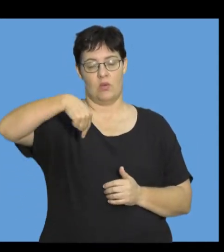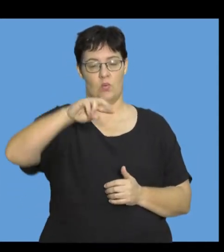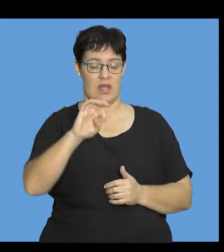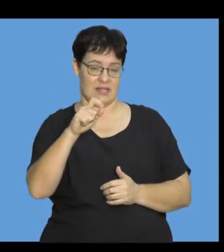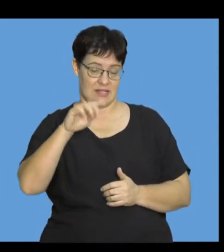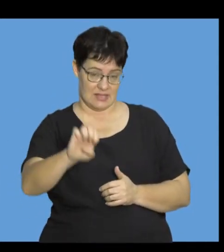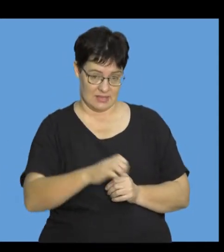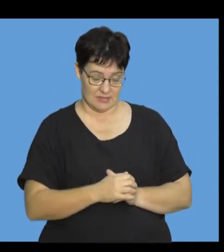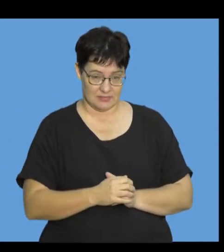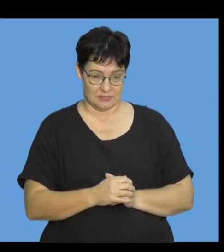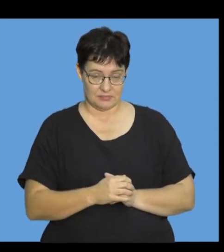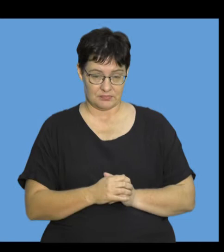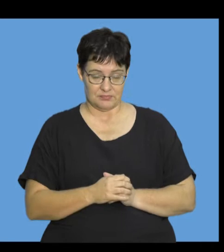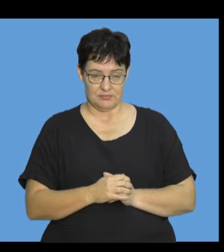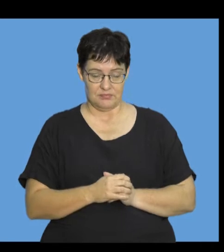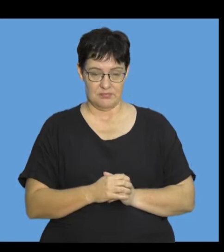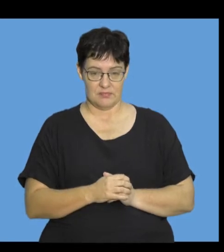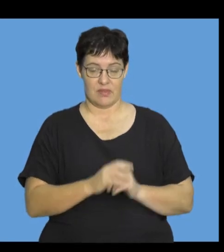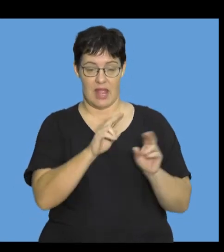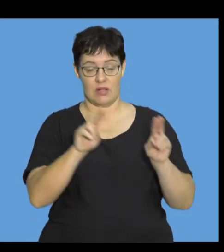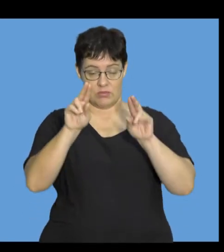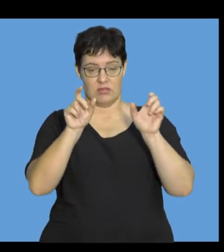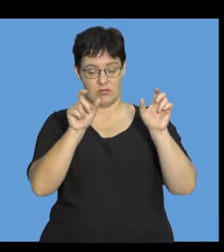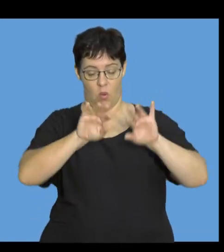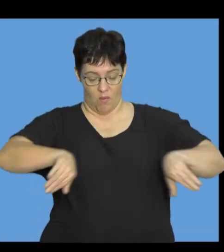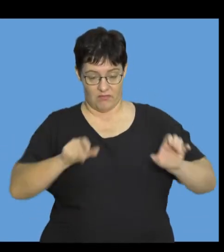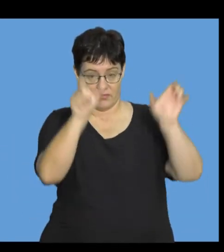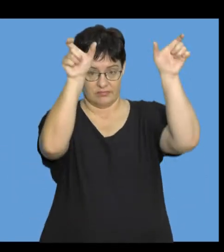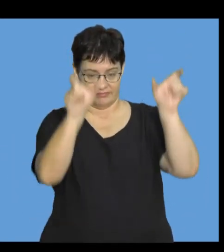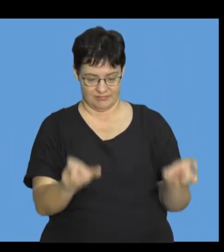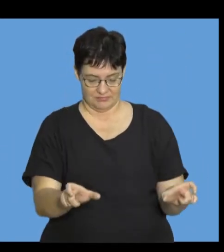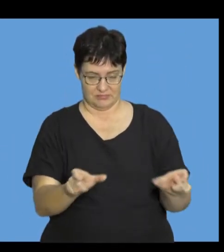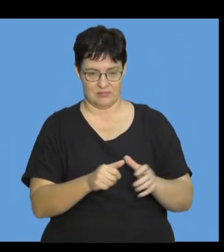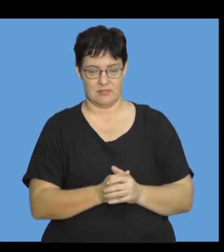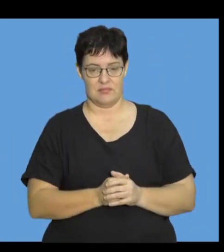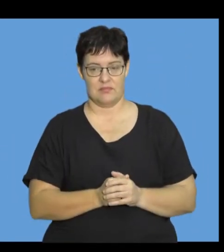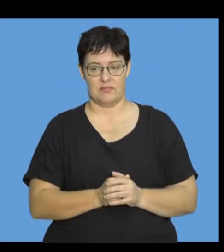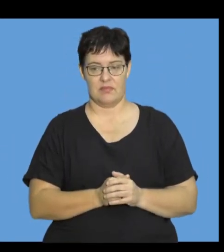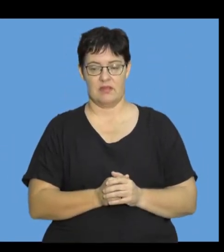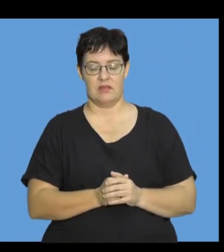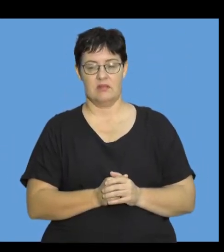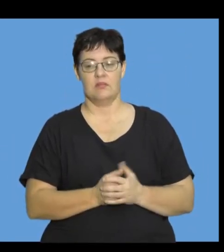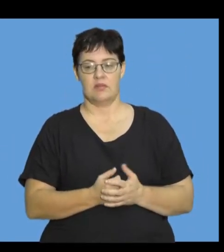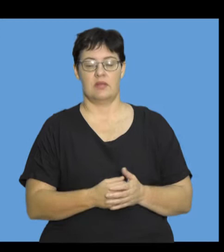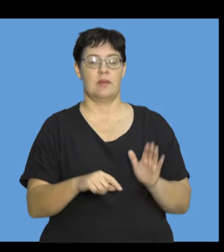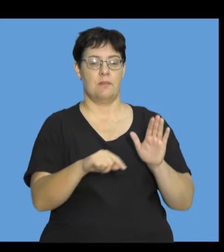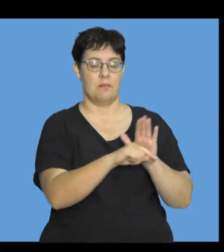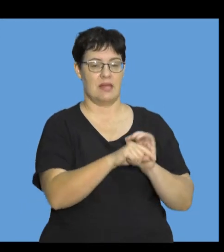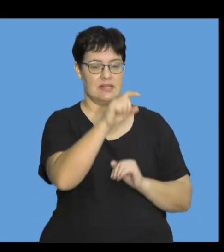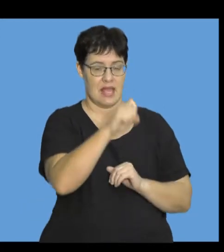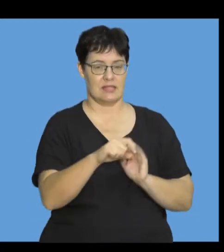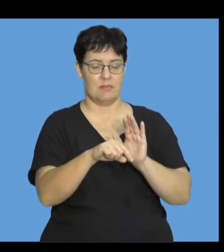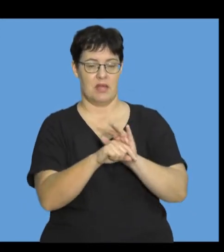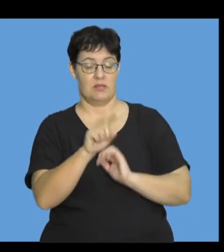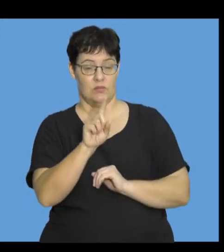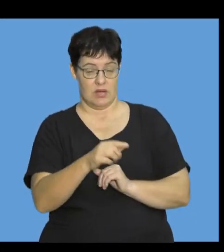equate the exponents. Equate the exponents. So to do that, it will then be